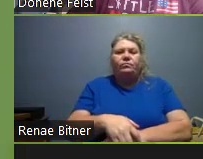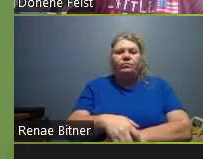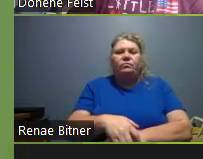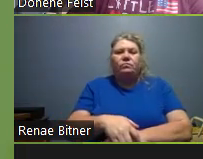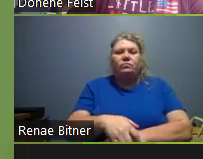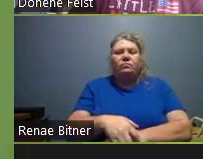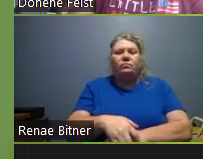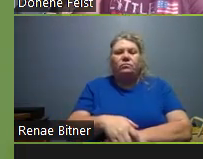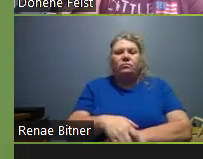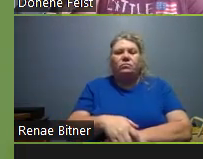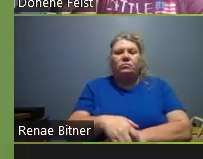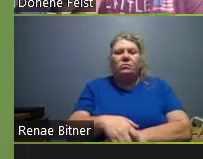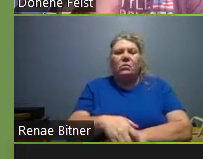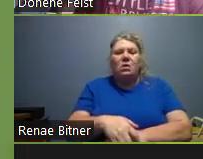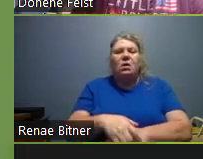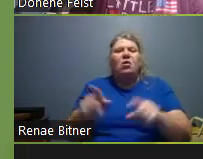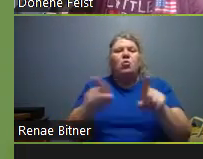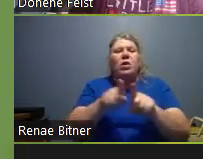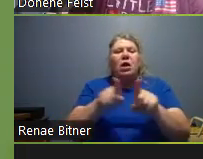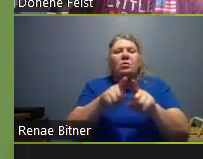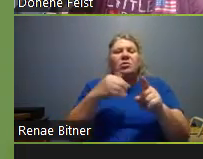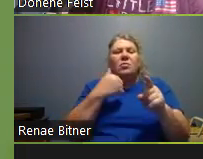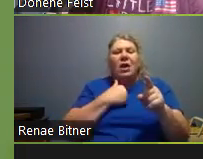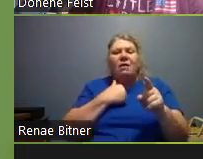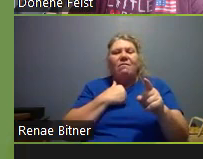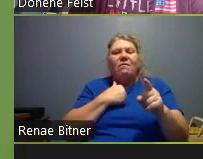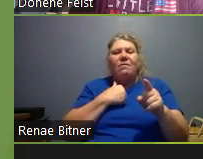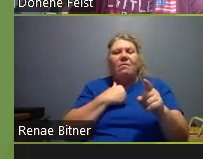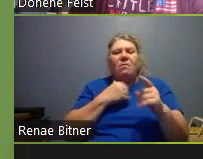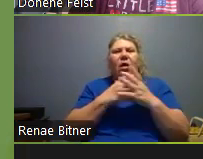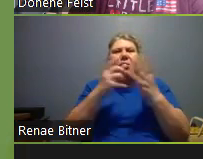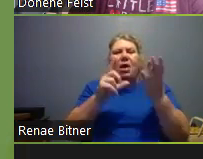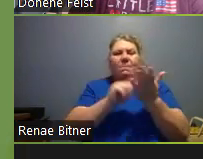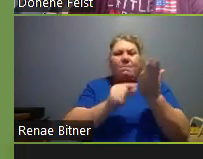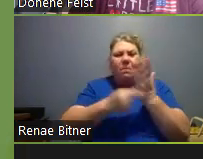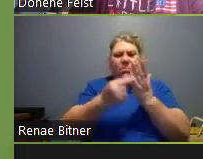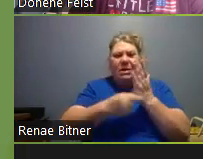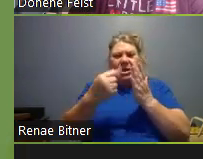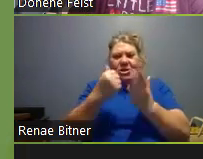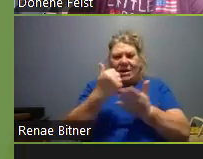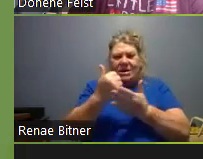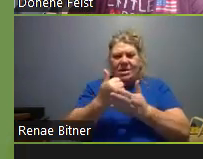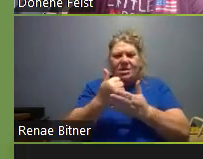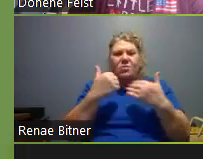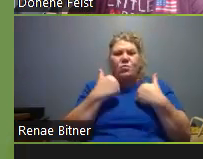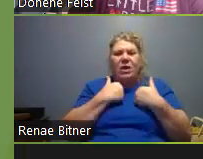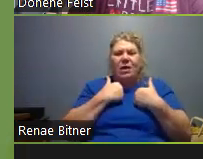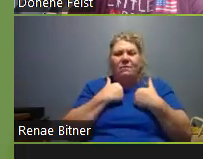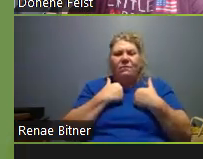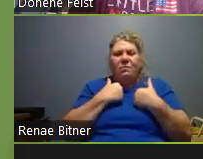Where am I at? Okay, we also have a lot of publications and assistance. We've got